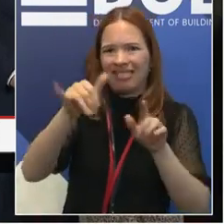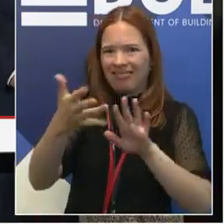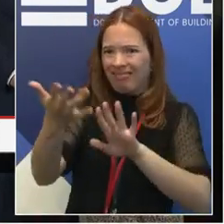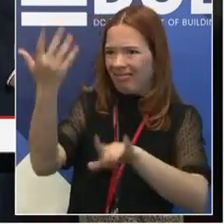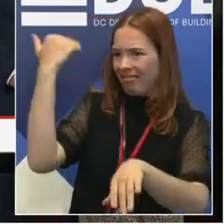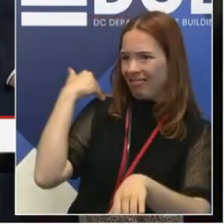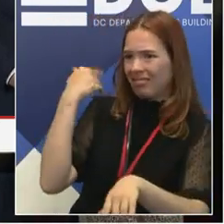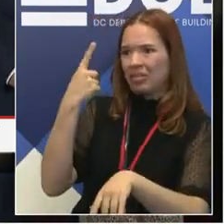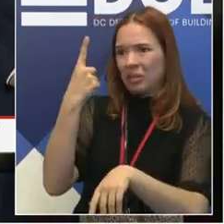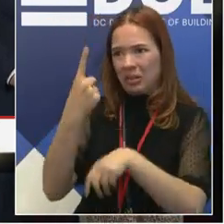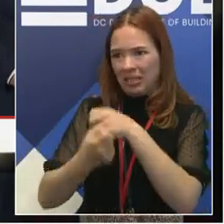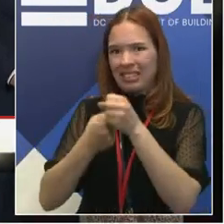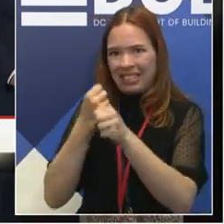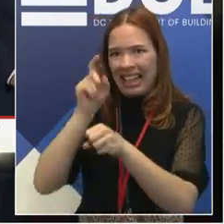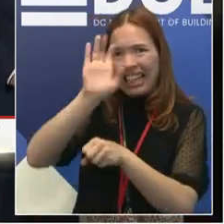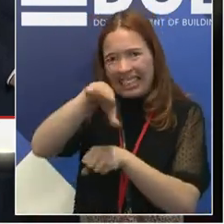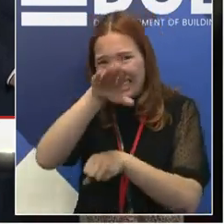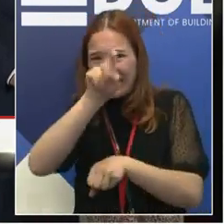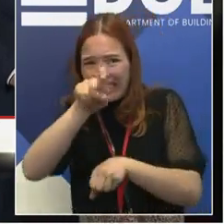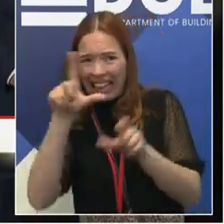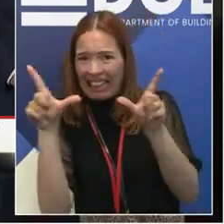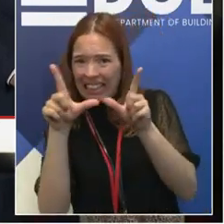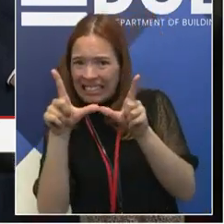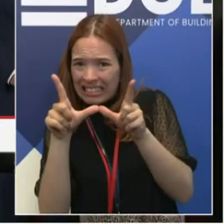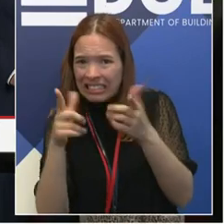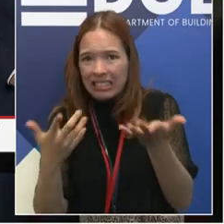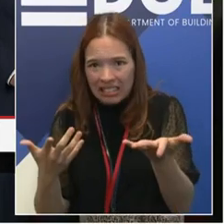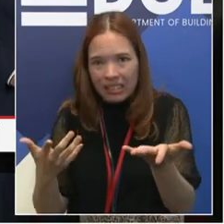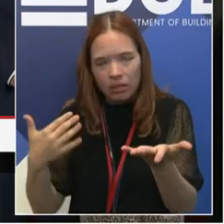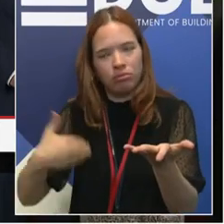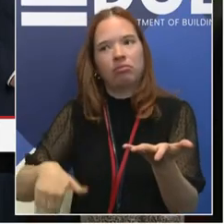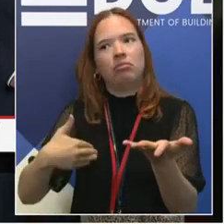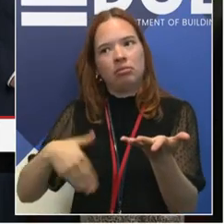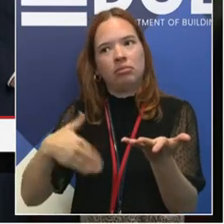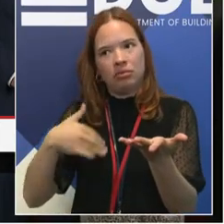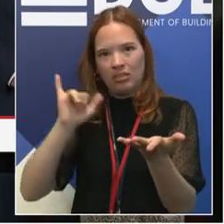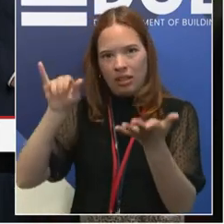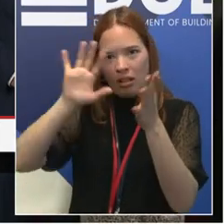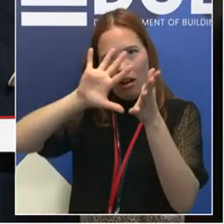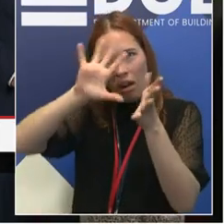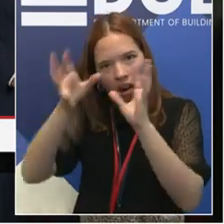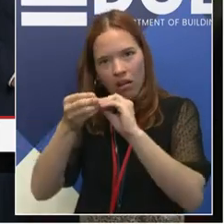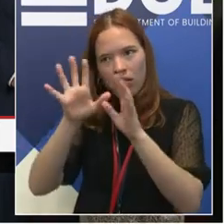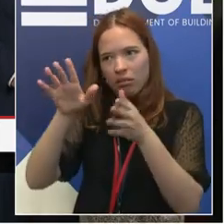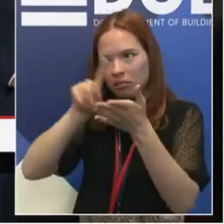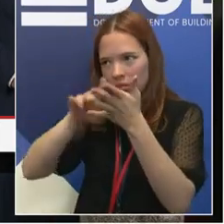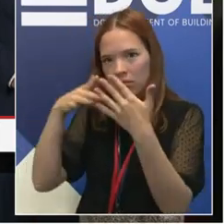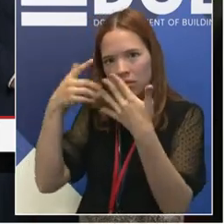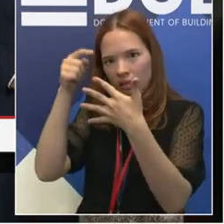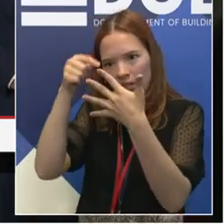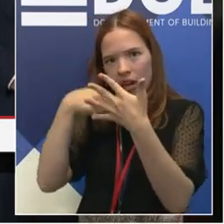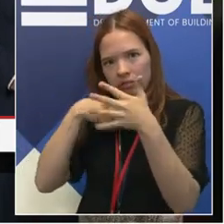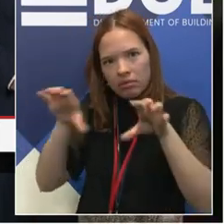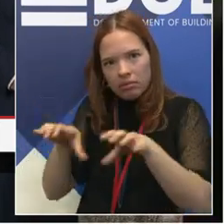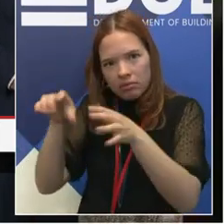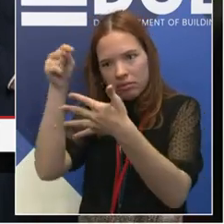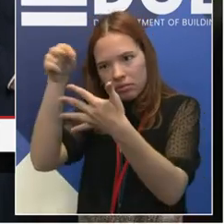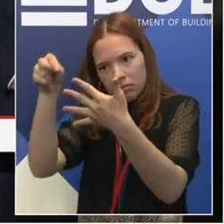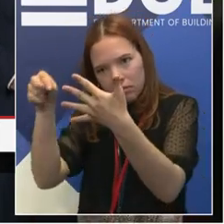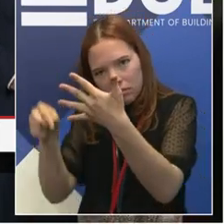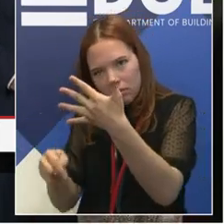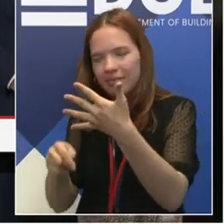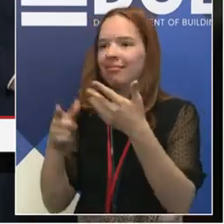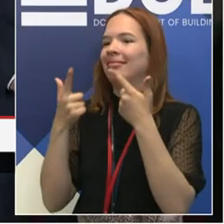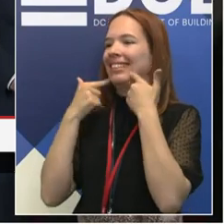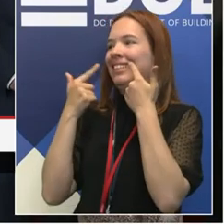You have to do all of those things, right? And those are the things that help the district go around. But also